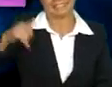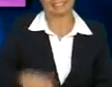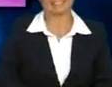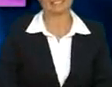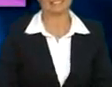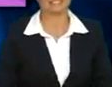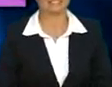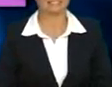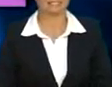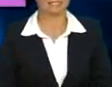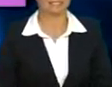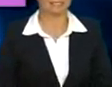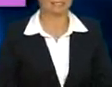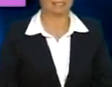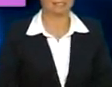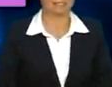Yes.